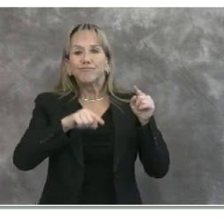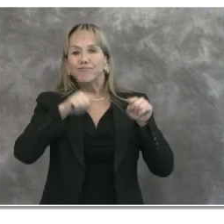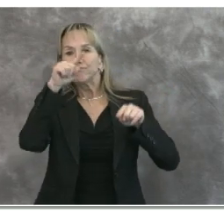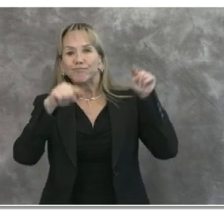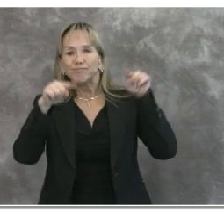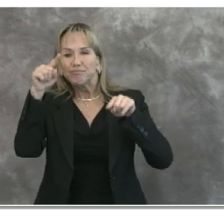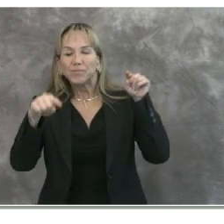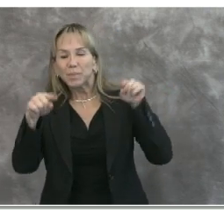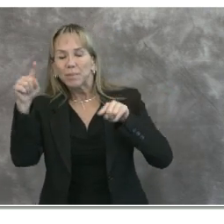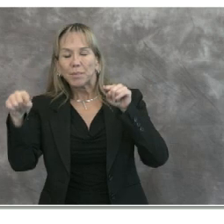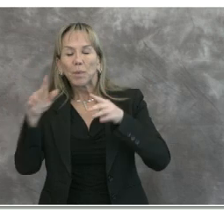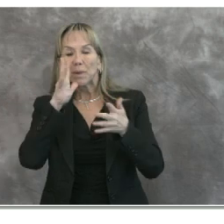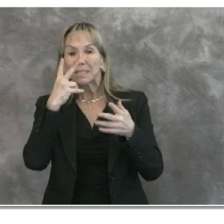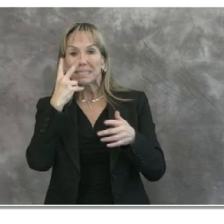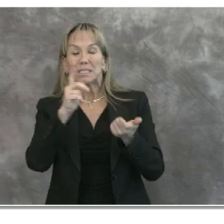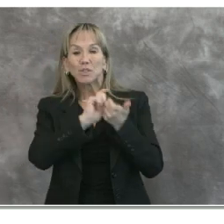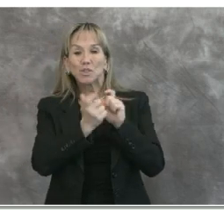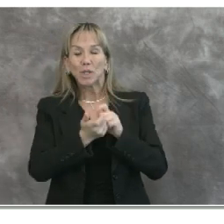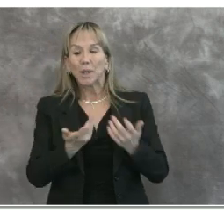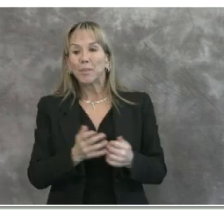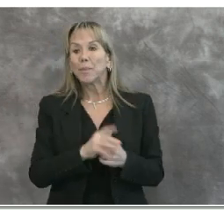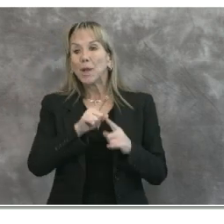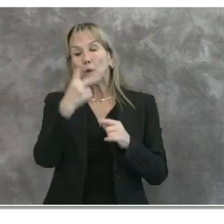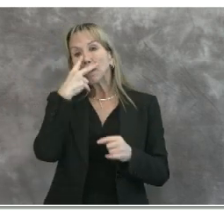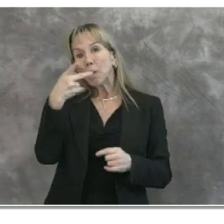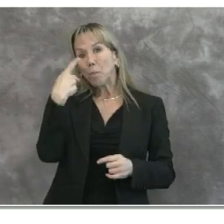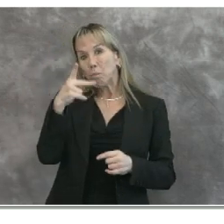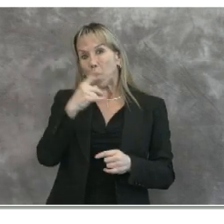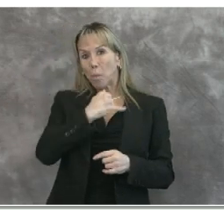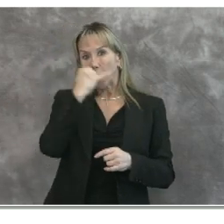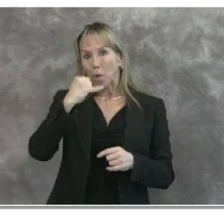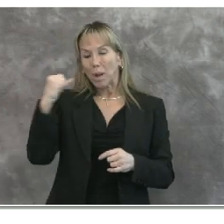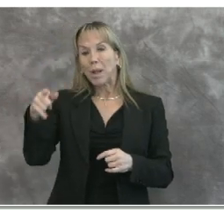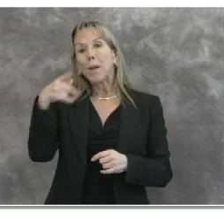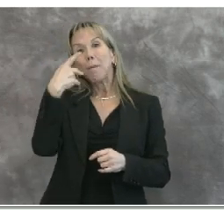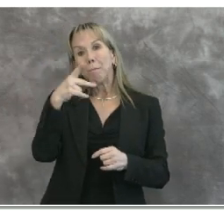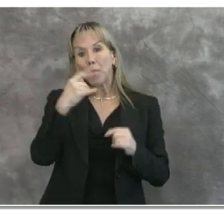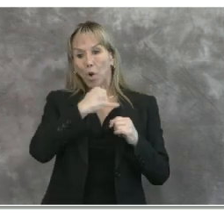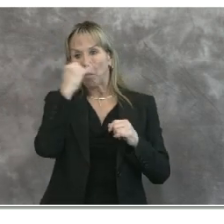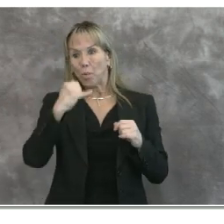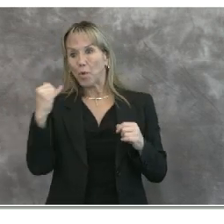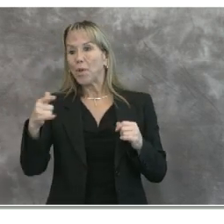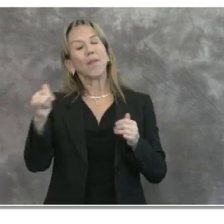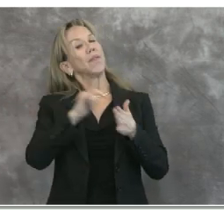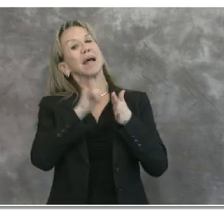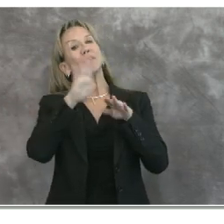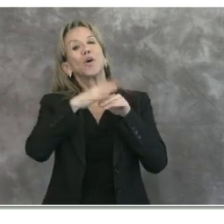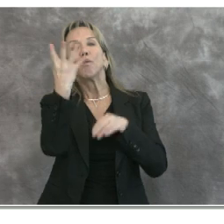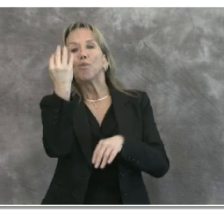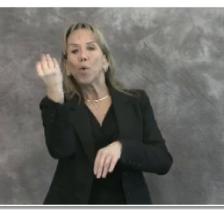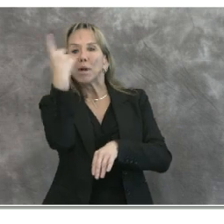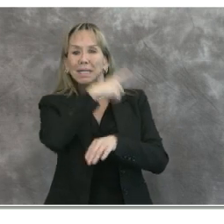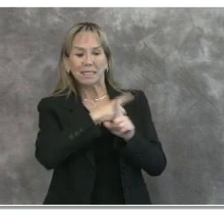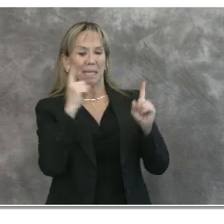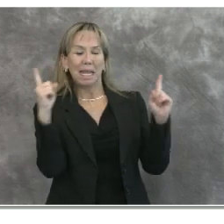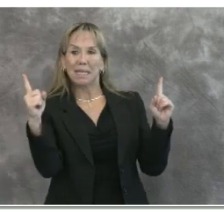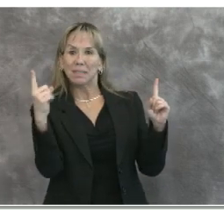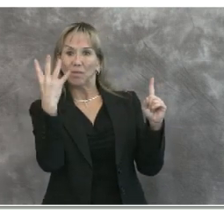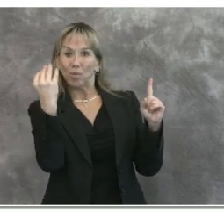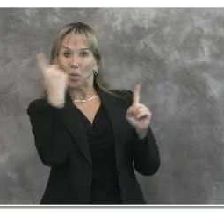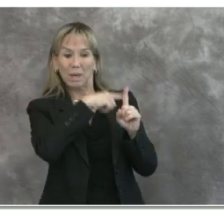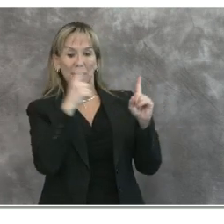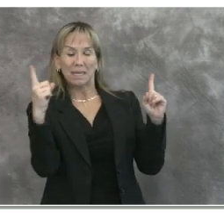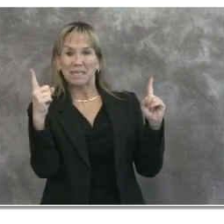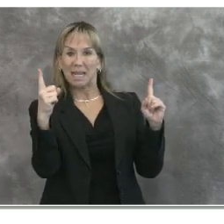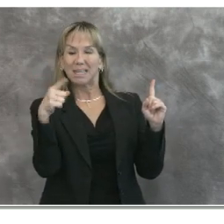percentages. And what you see in the purple line there is the rolling percentage positive on a 14-day time period.